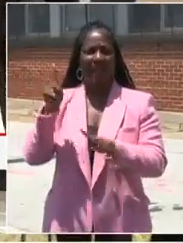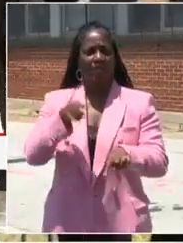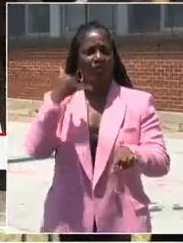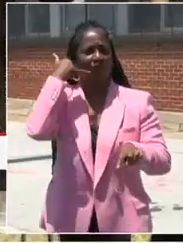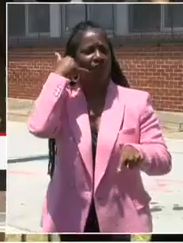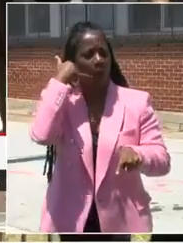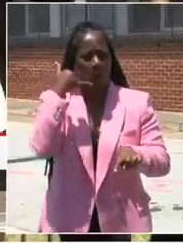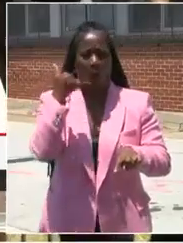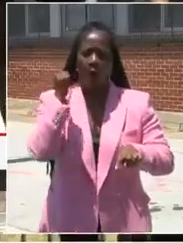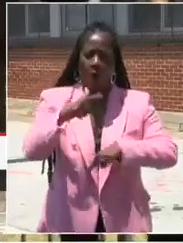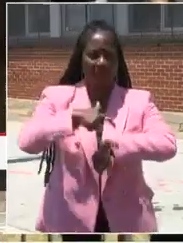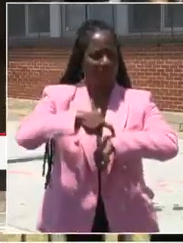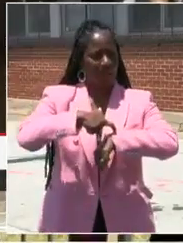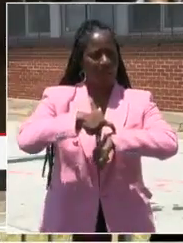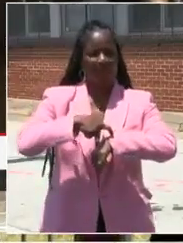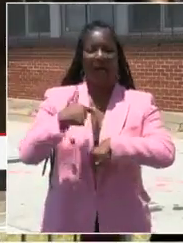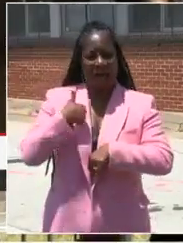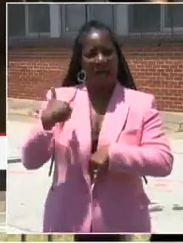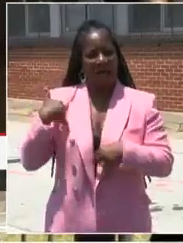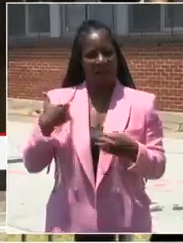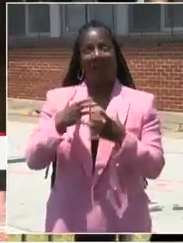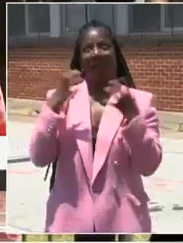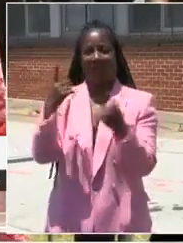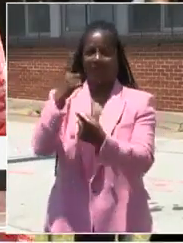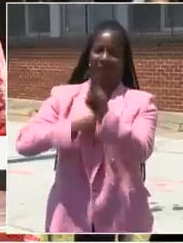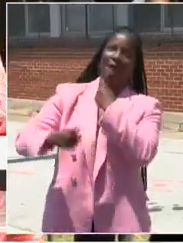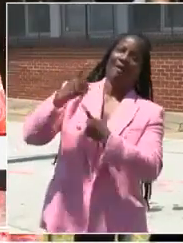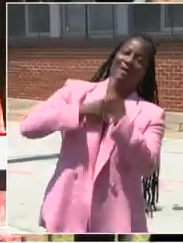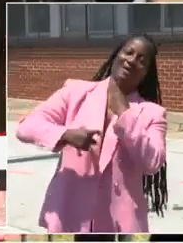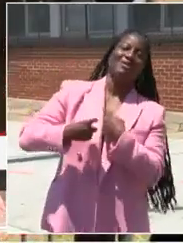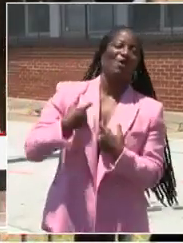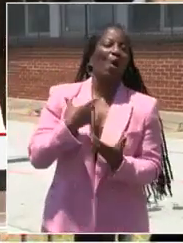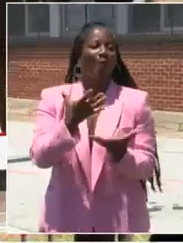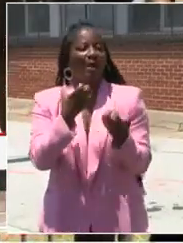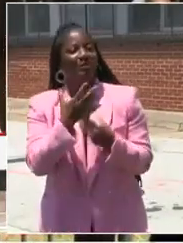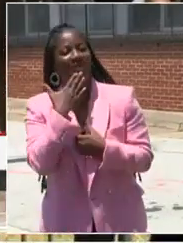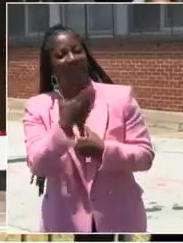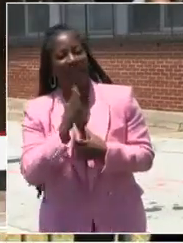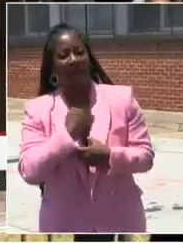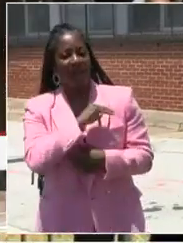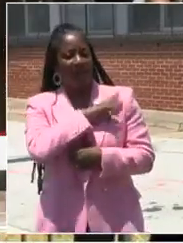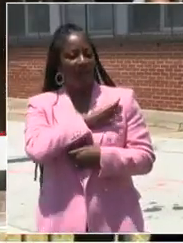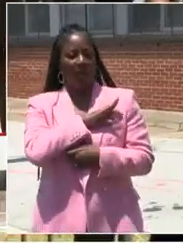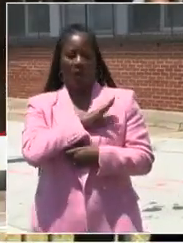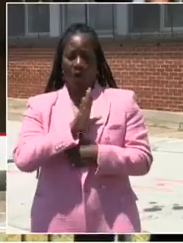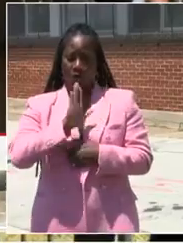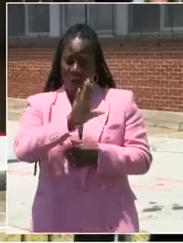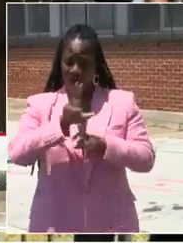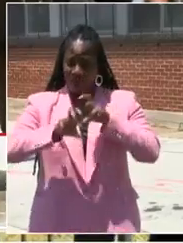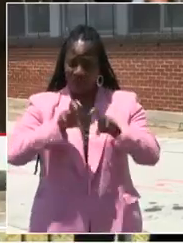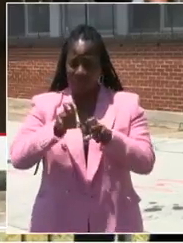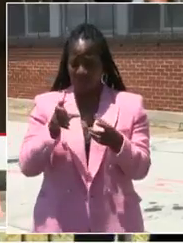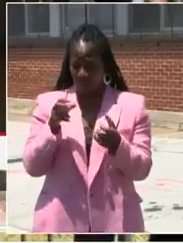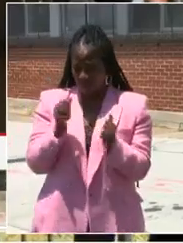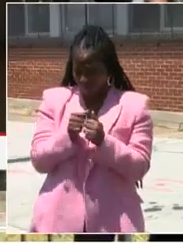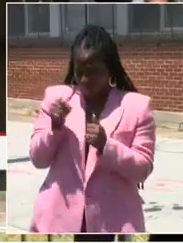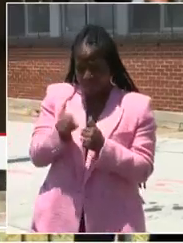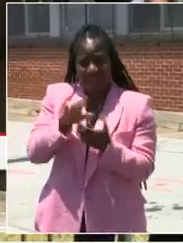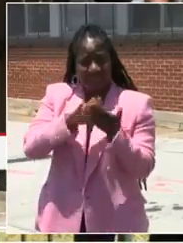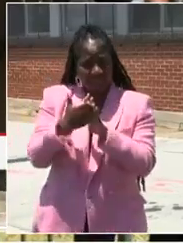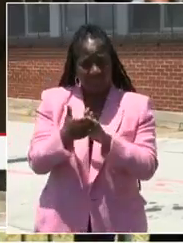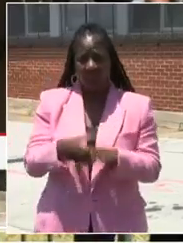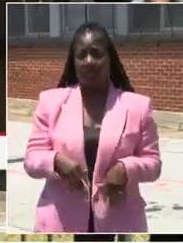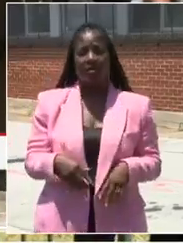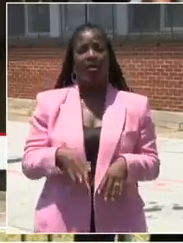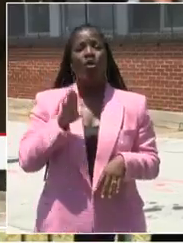lot of questions. So I want to thank you for that. Definitely want to thank our mayor, your investment in the city,